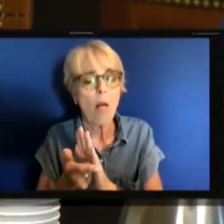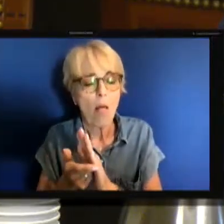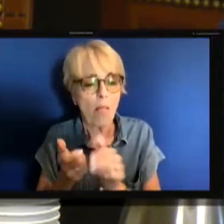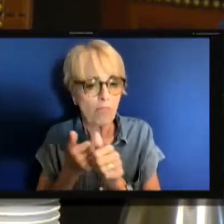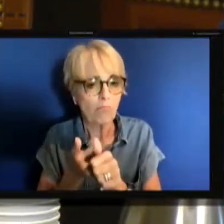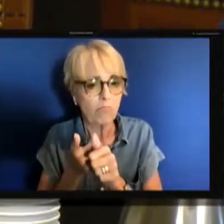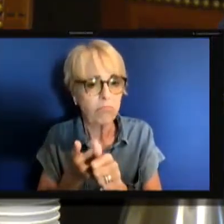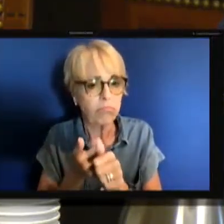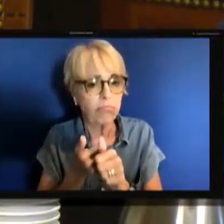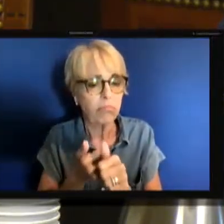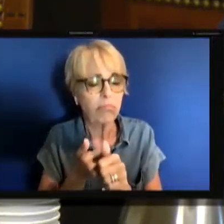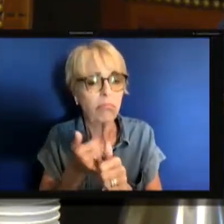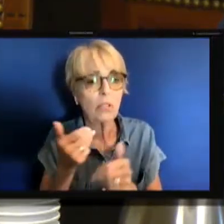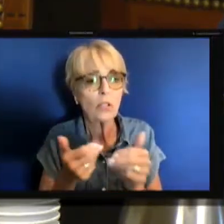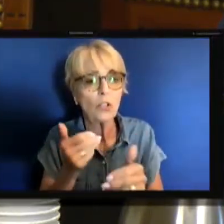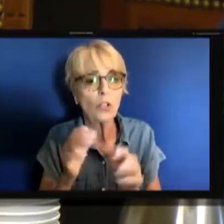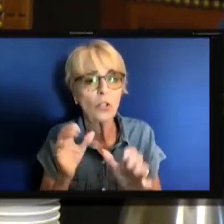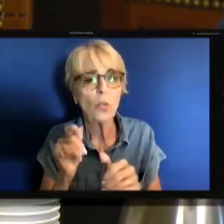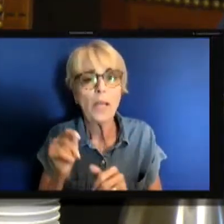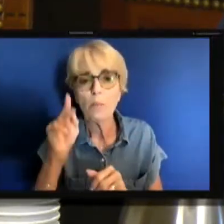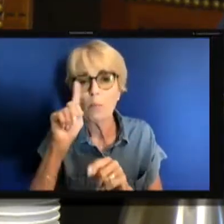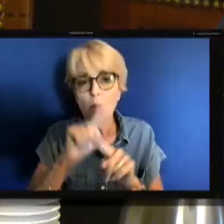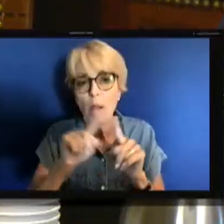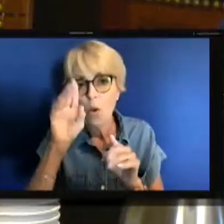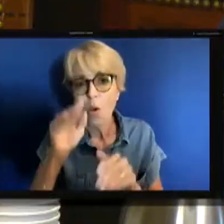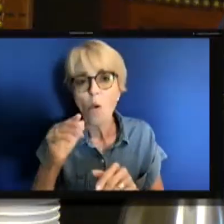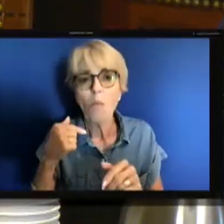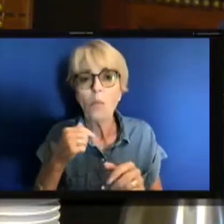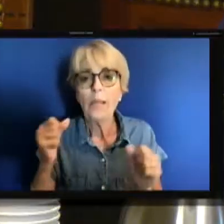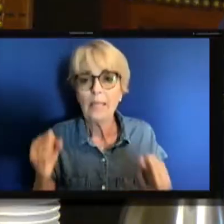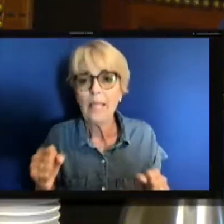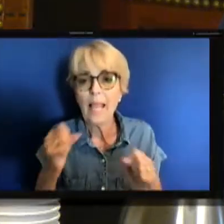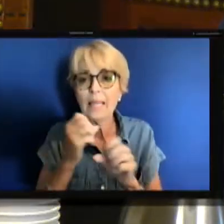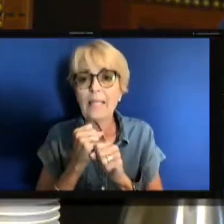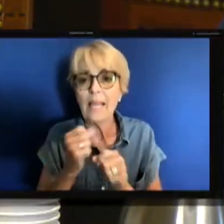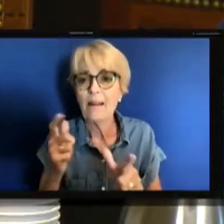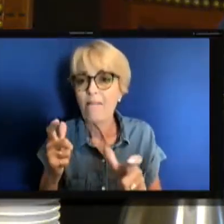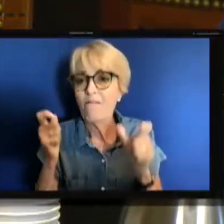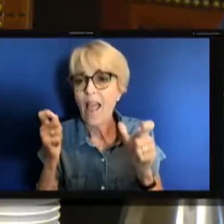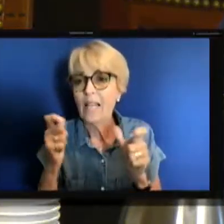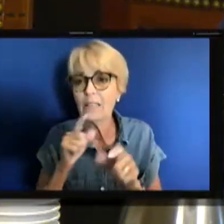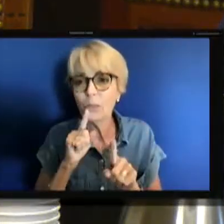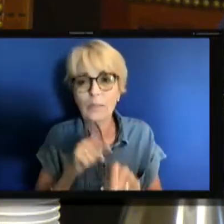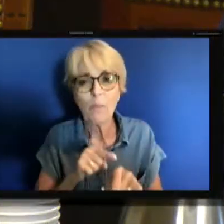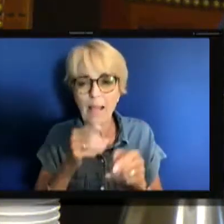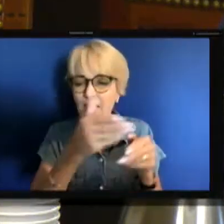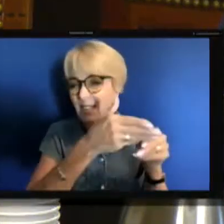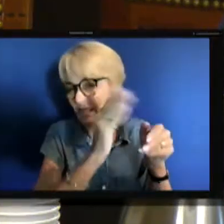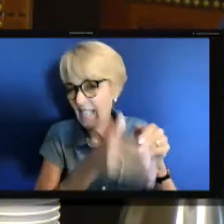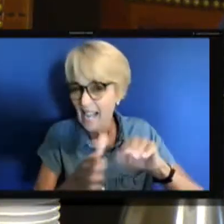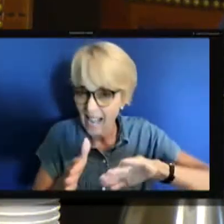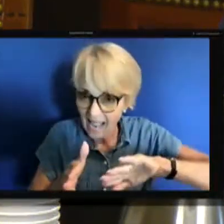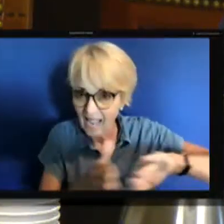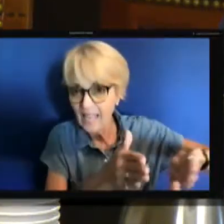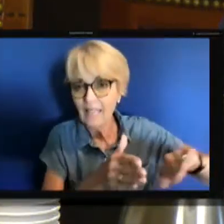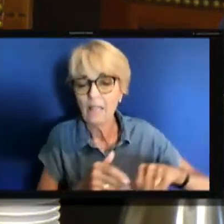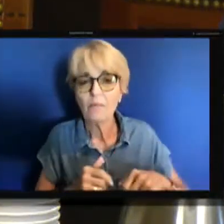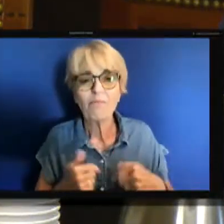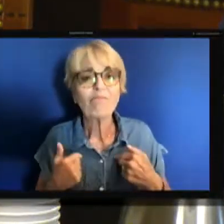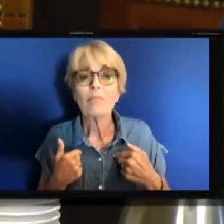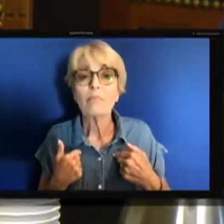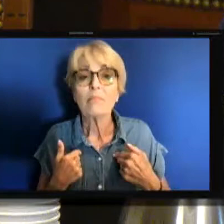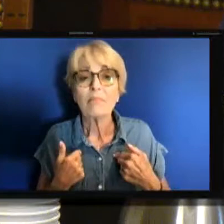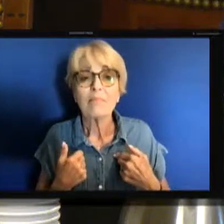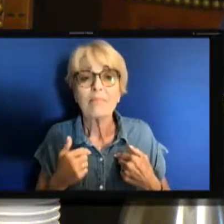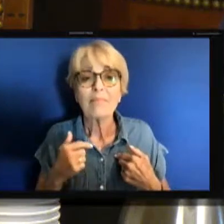get a fast response, and we can put an end to this. I really do. I just feel like I don't take it personally, because